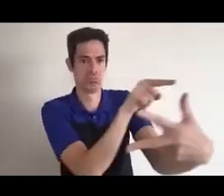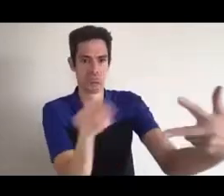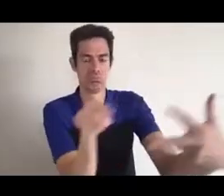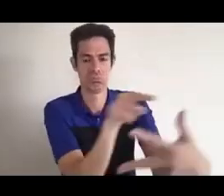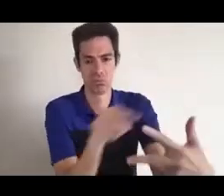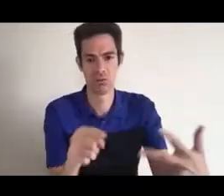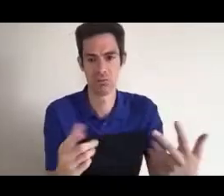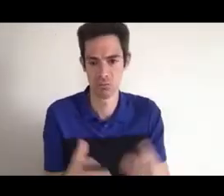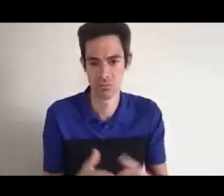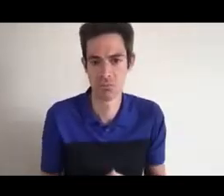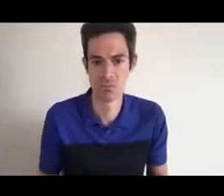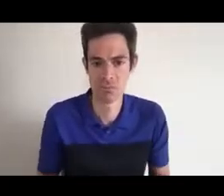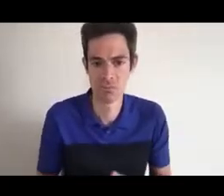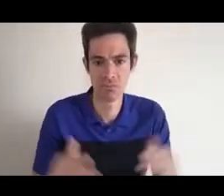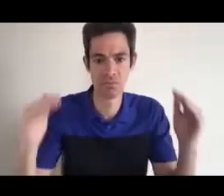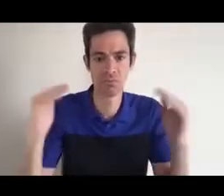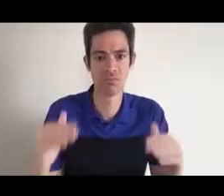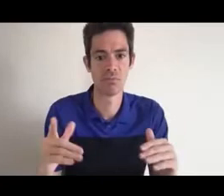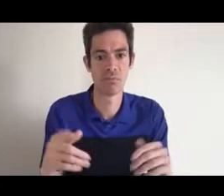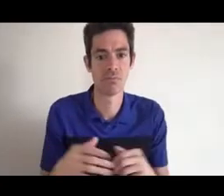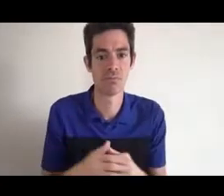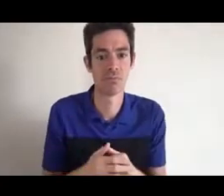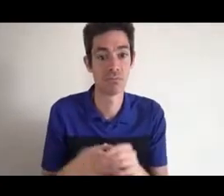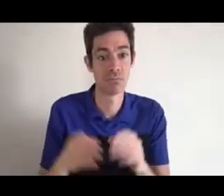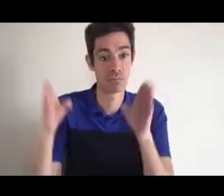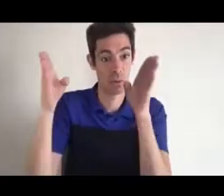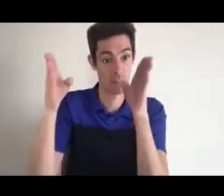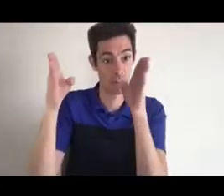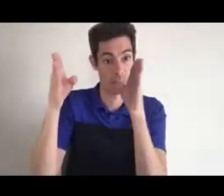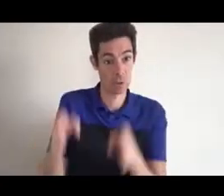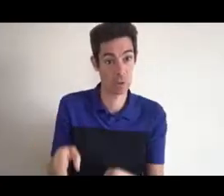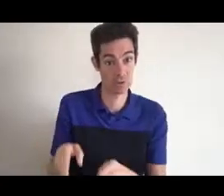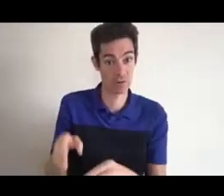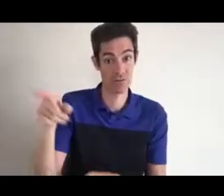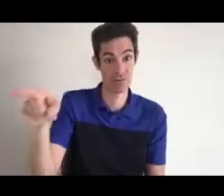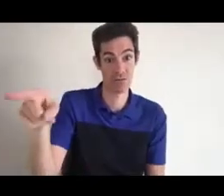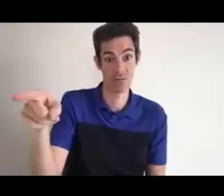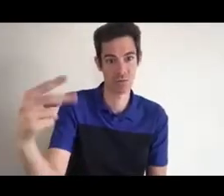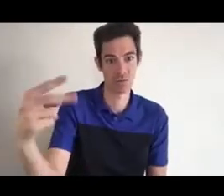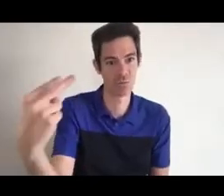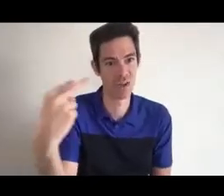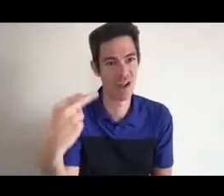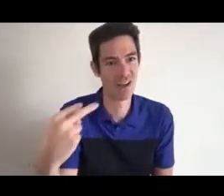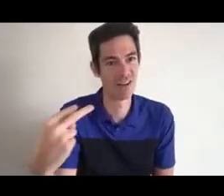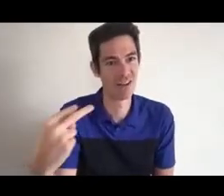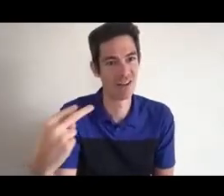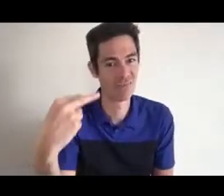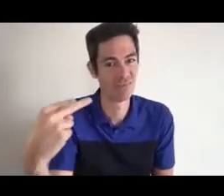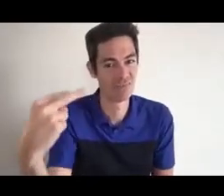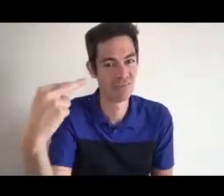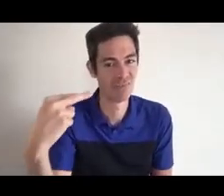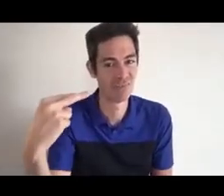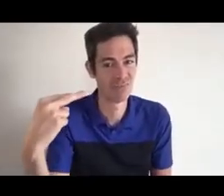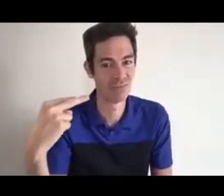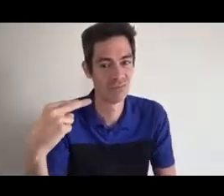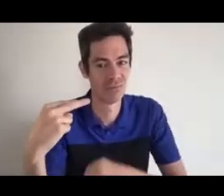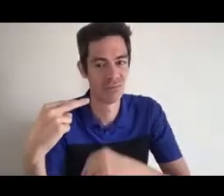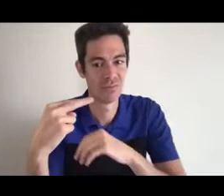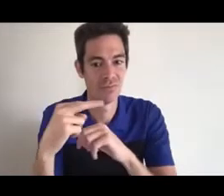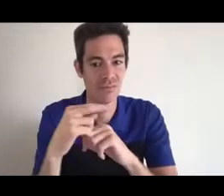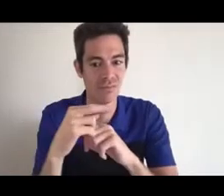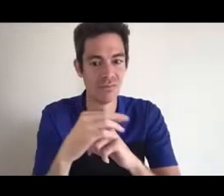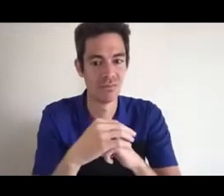your three and you point to your three. The person is watching me.